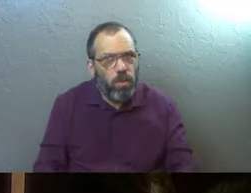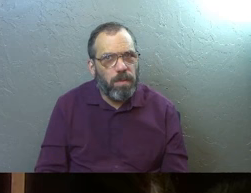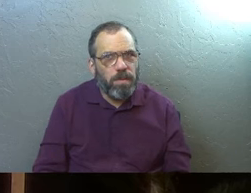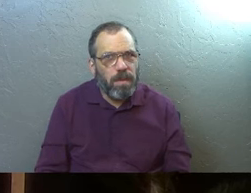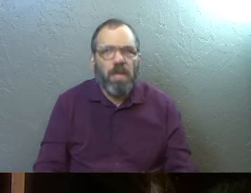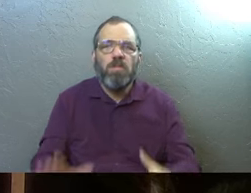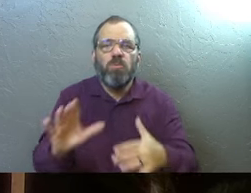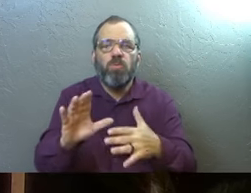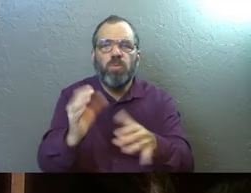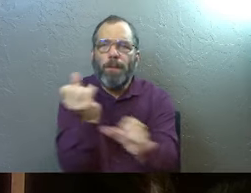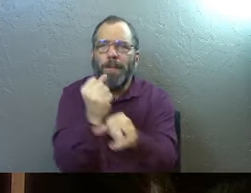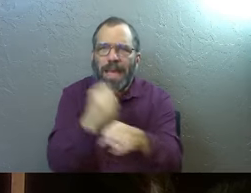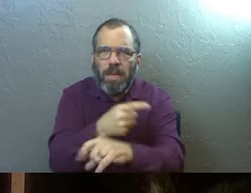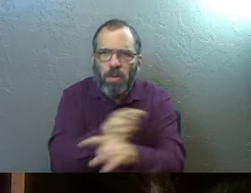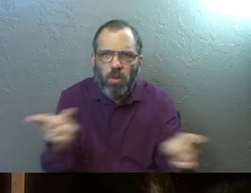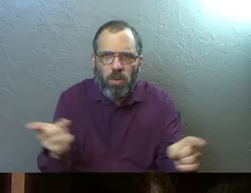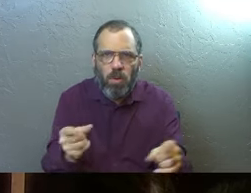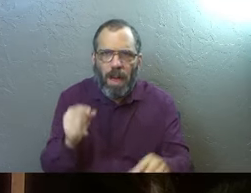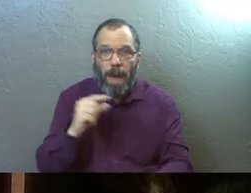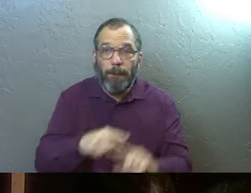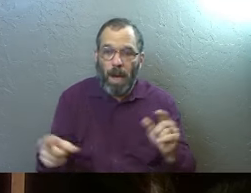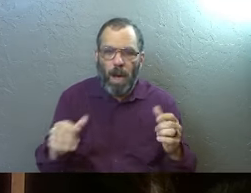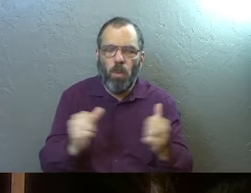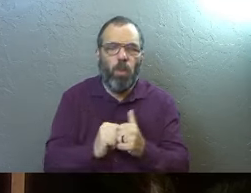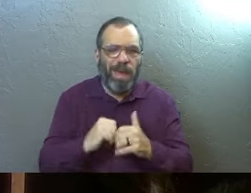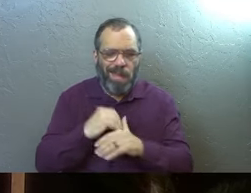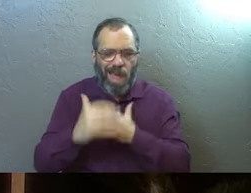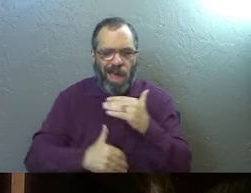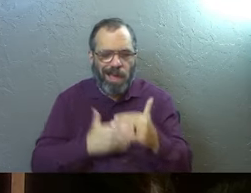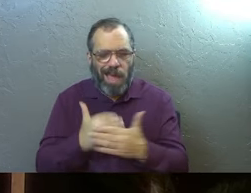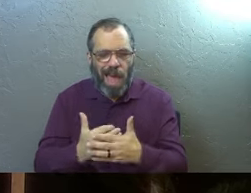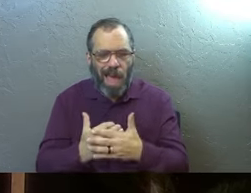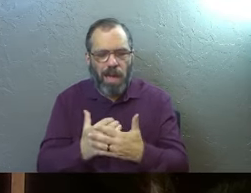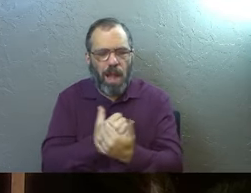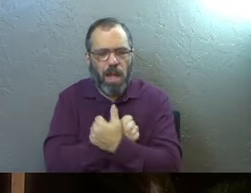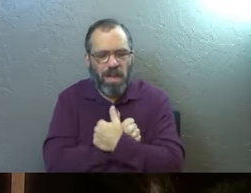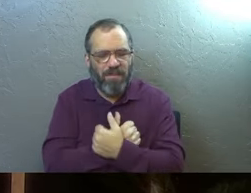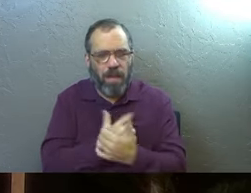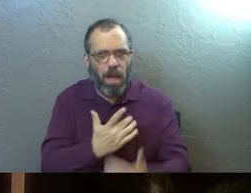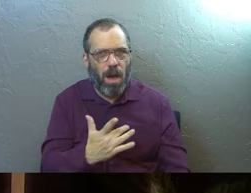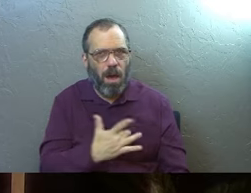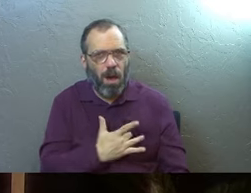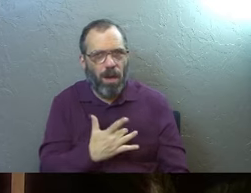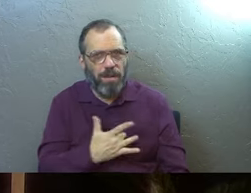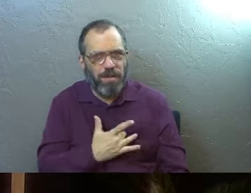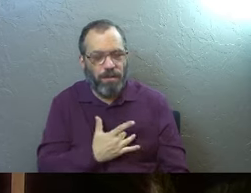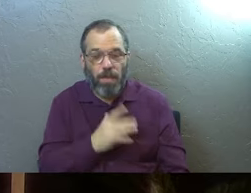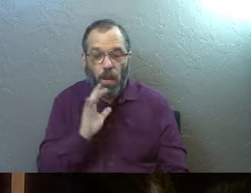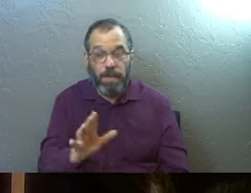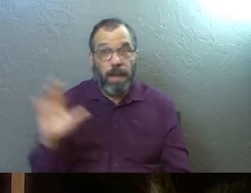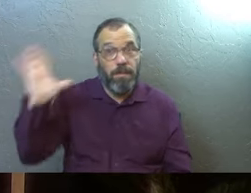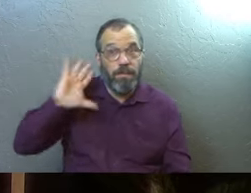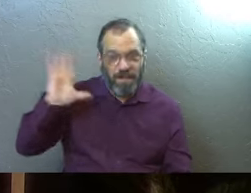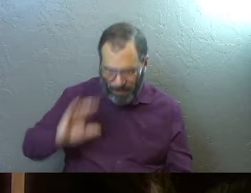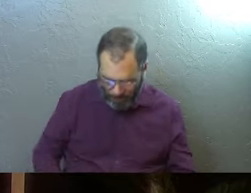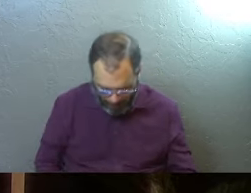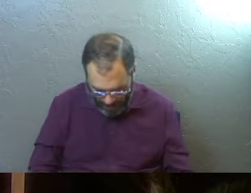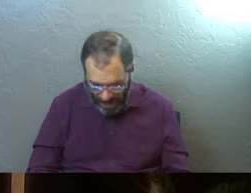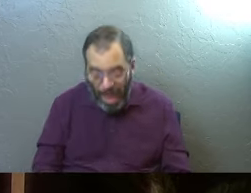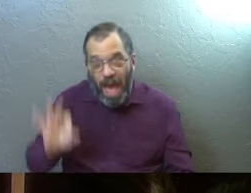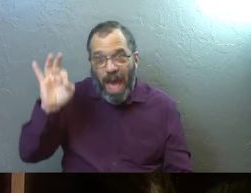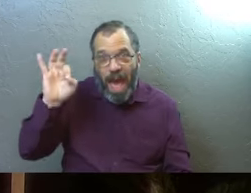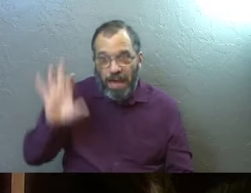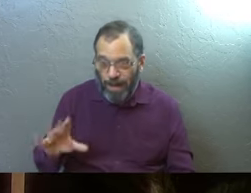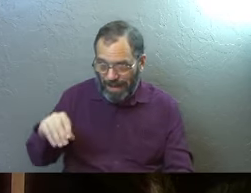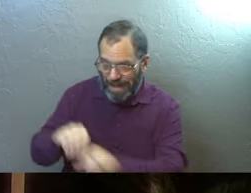us, to shape us, but he does it out of a kind and loving heart. So years ago, I was a